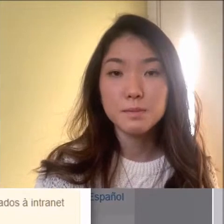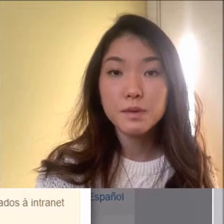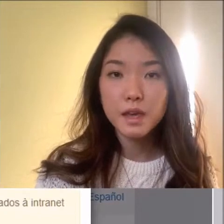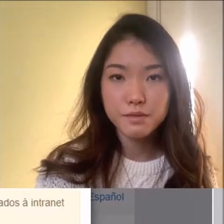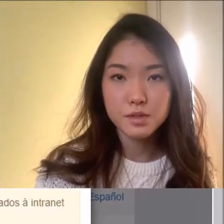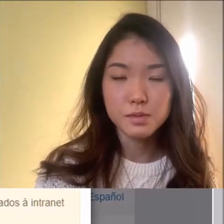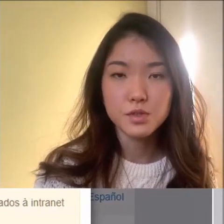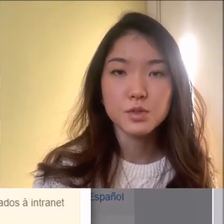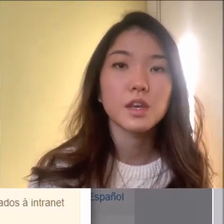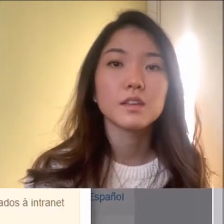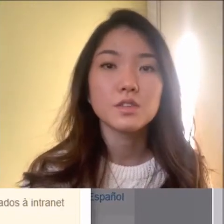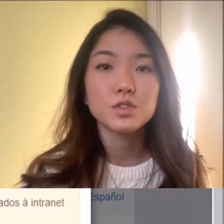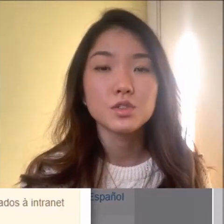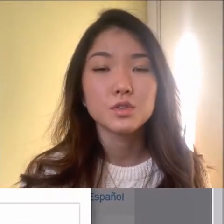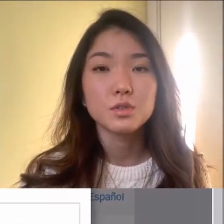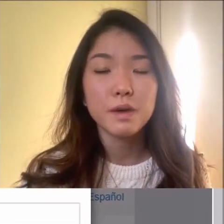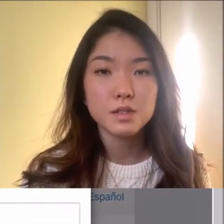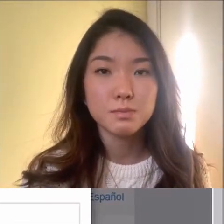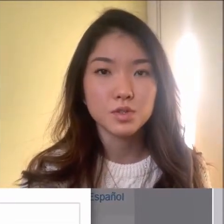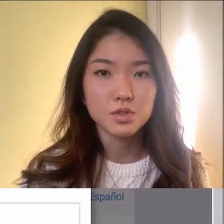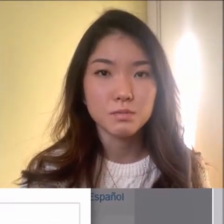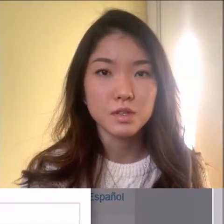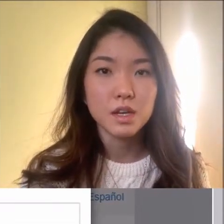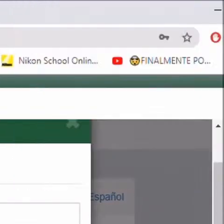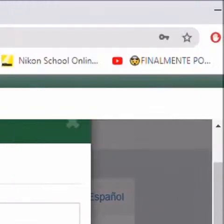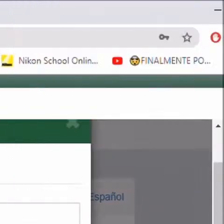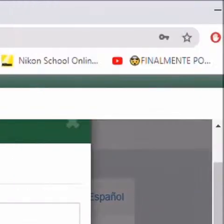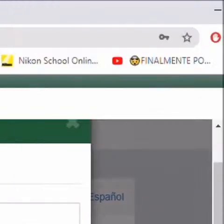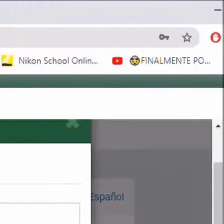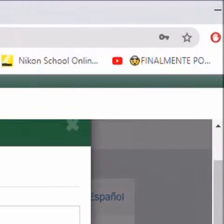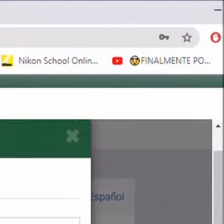a CPF number, you can enter your passport number.